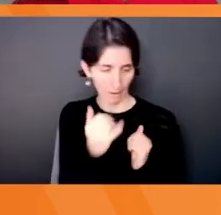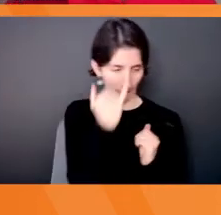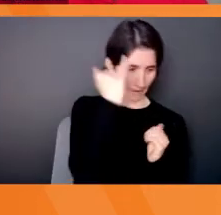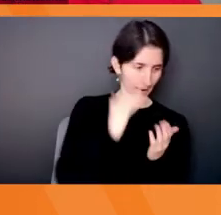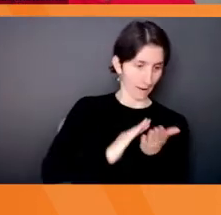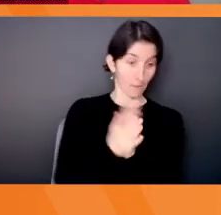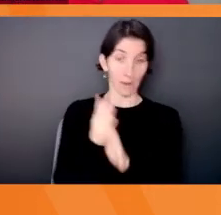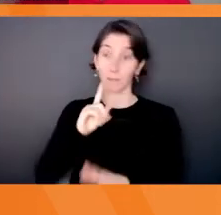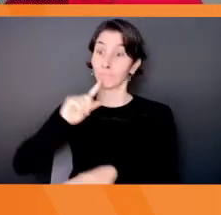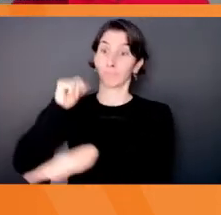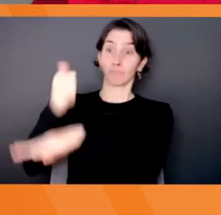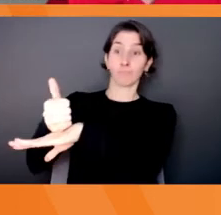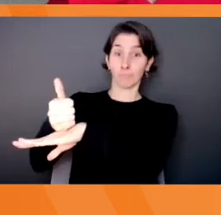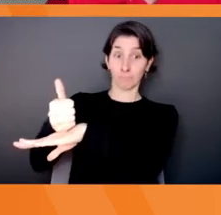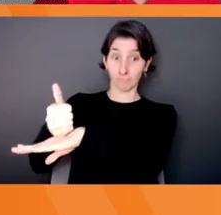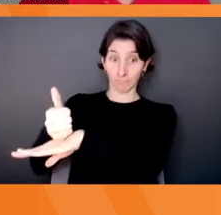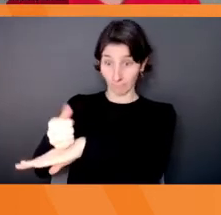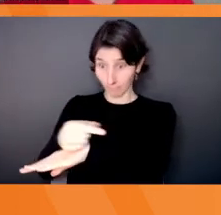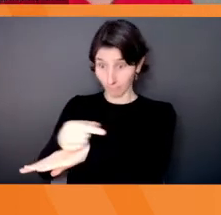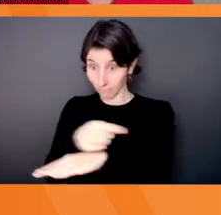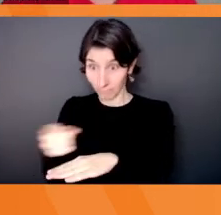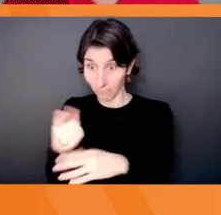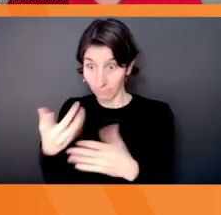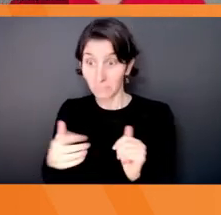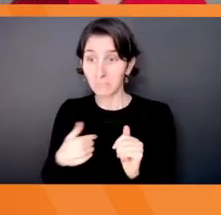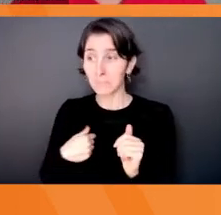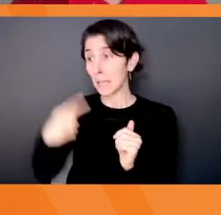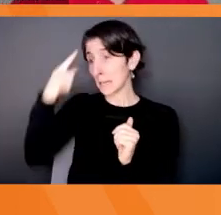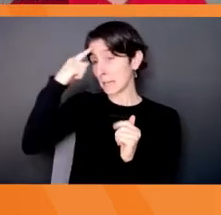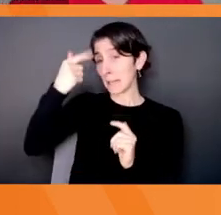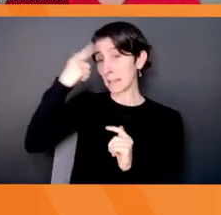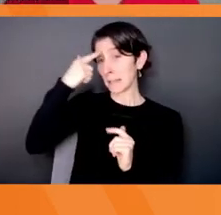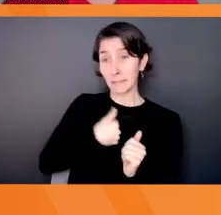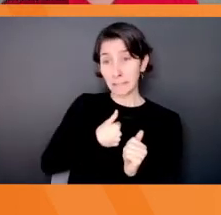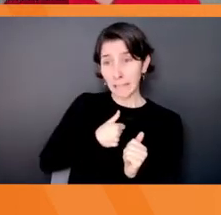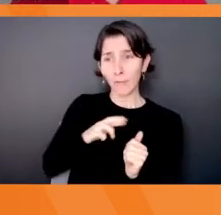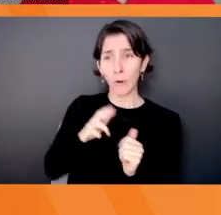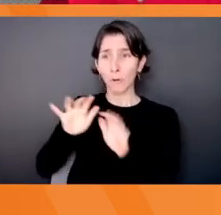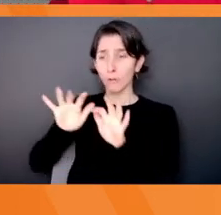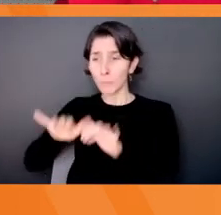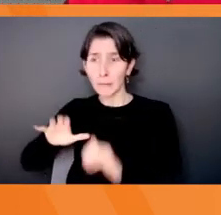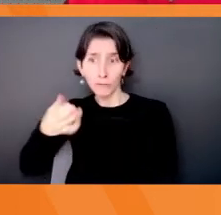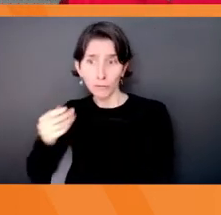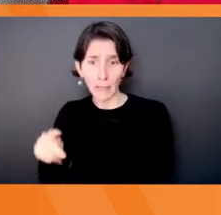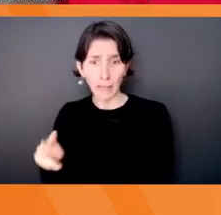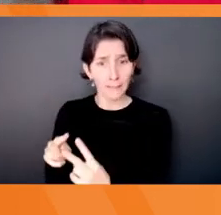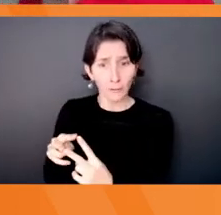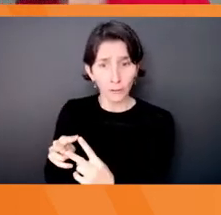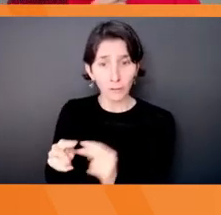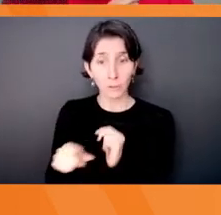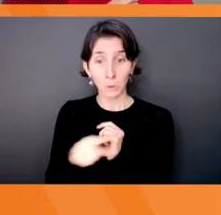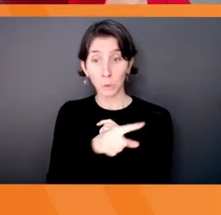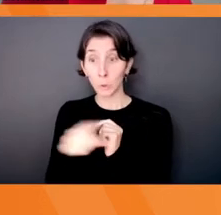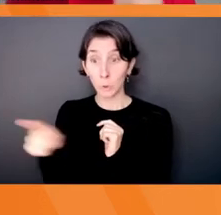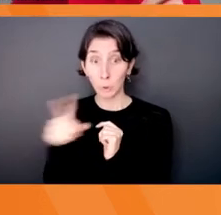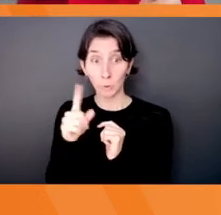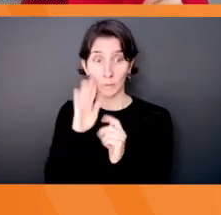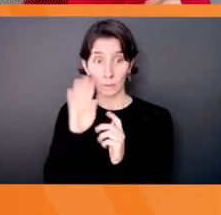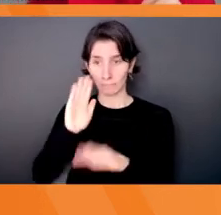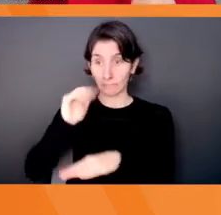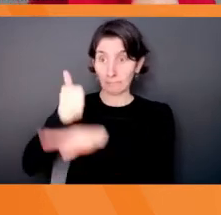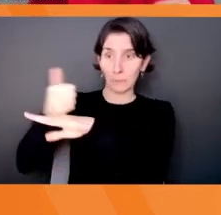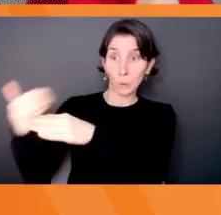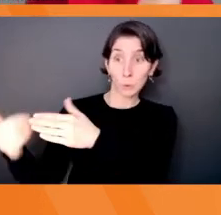I just want you to answer this in your mind. You can write it in the chat. If you like, you can write yes, uh, if you want. Uh, but have you ever created a new future by